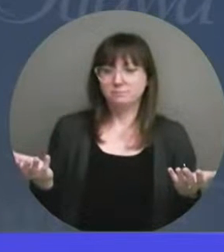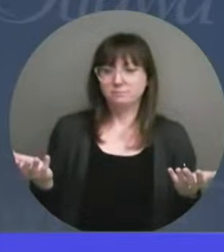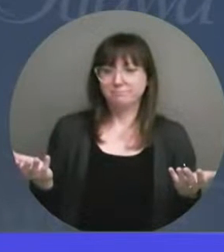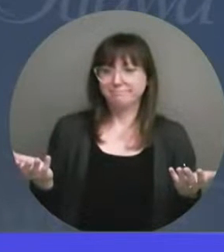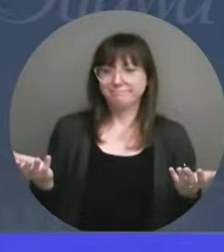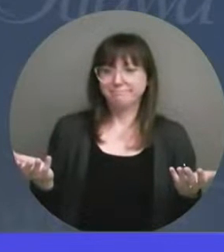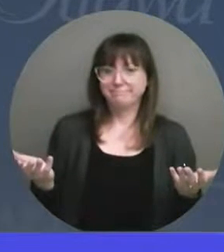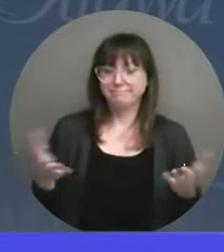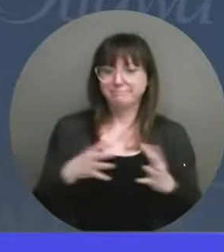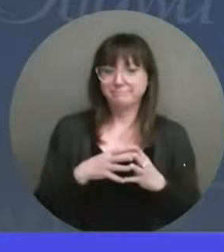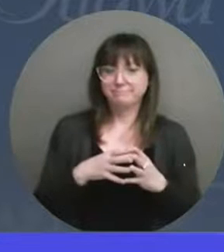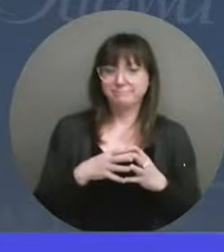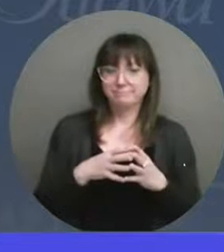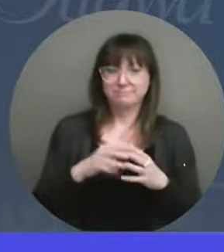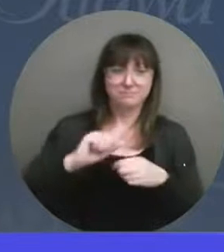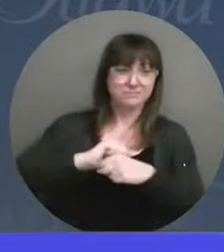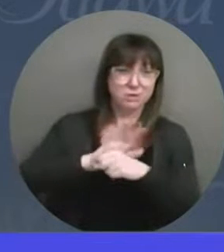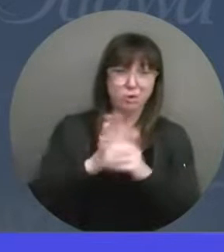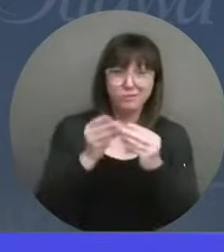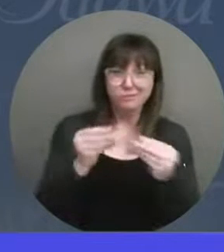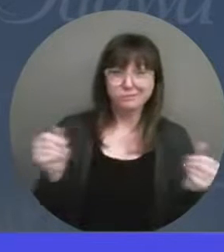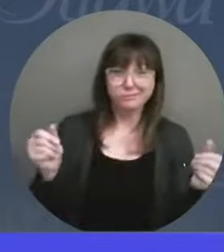the virus will go away. So